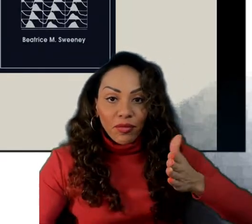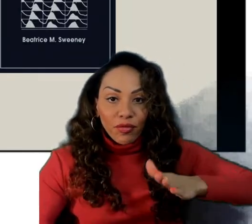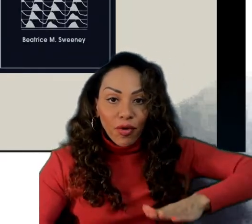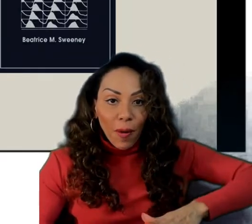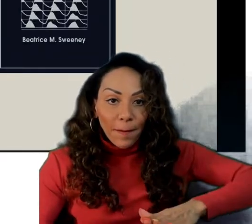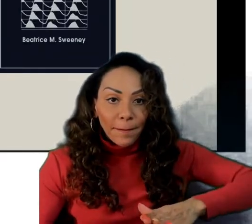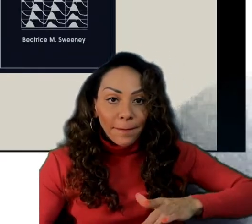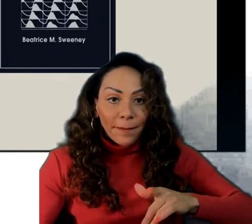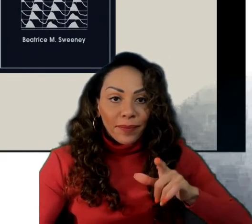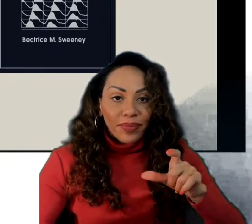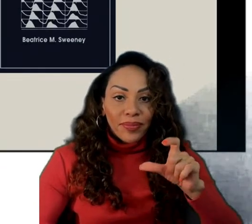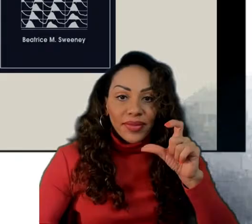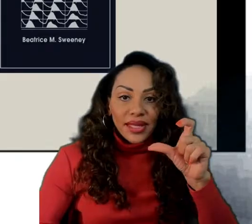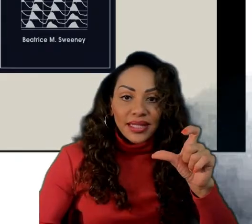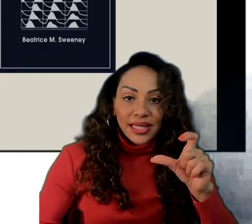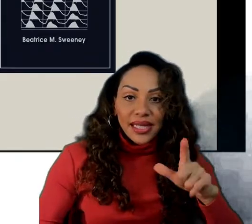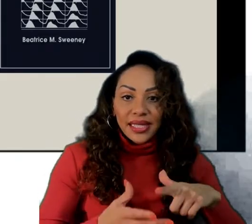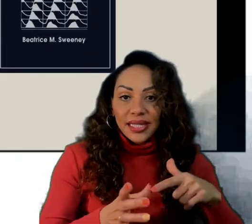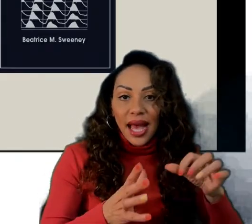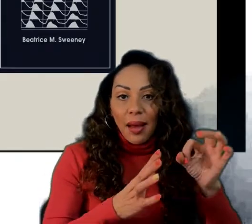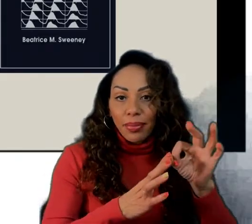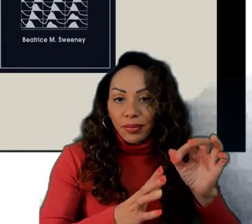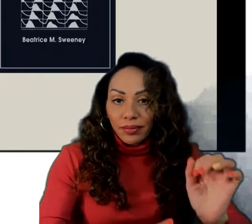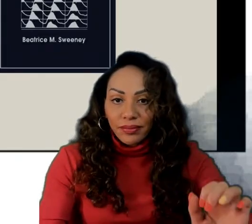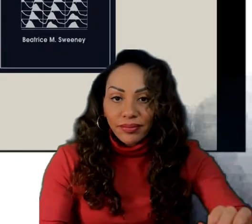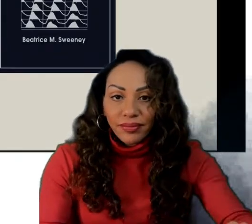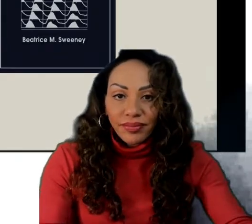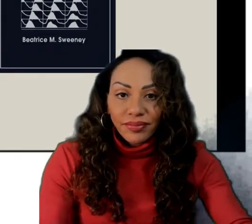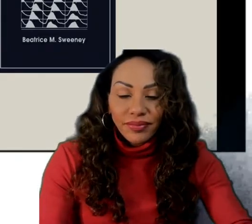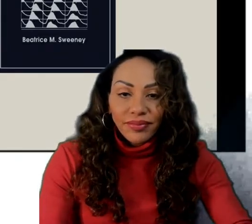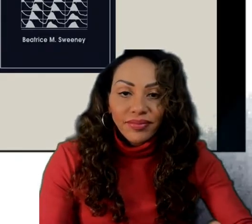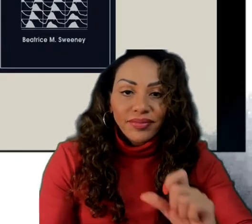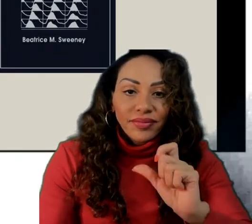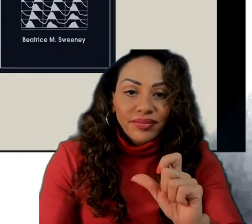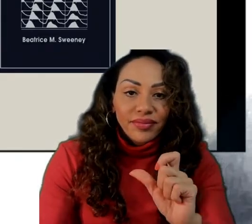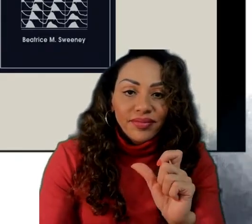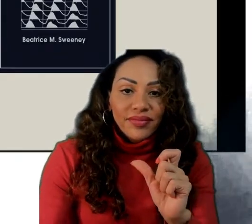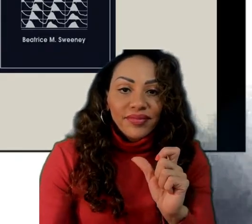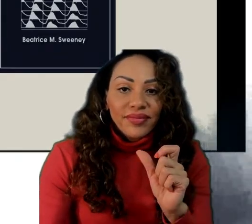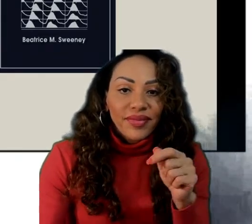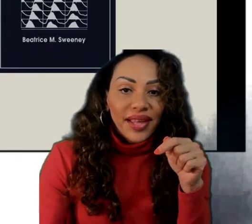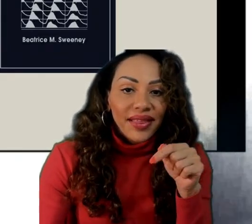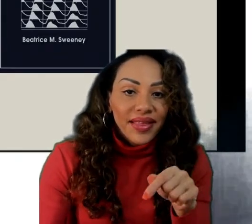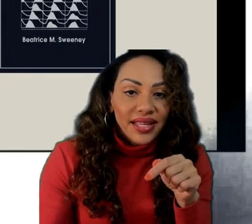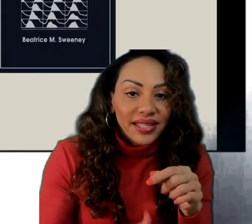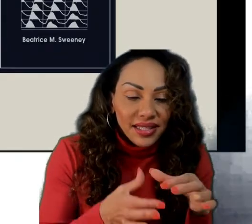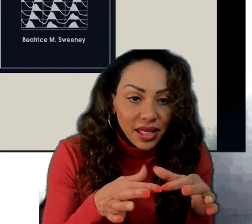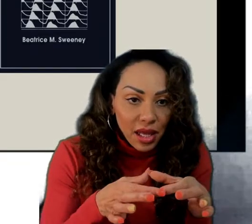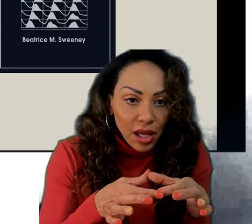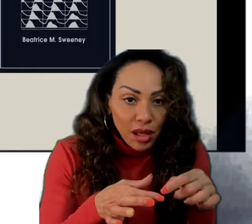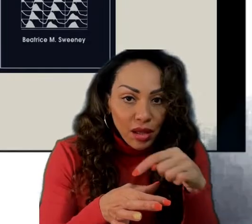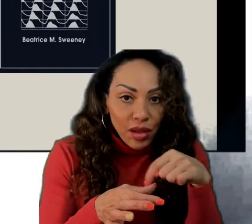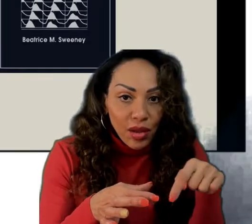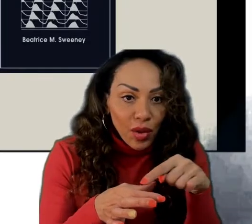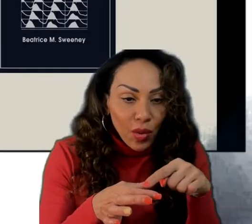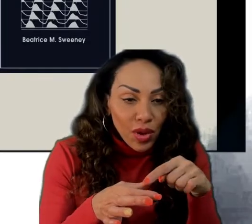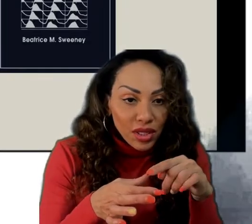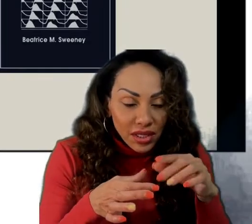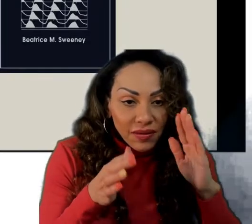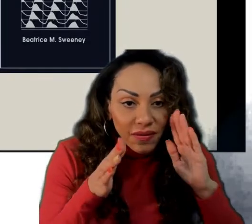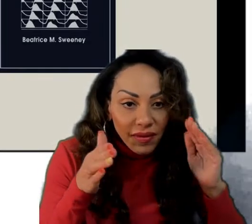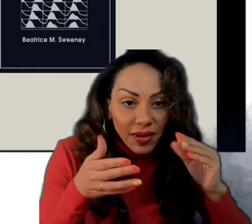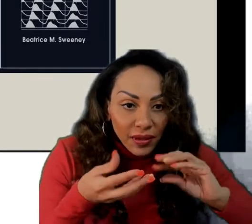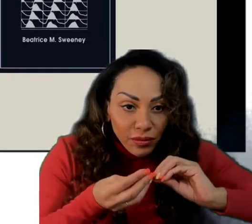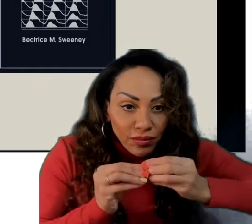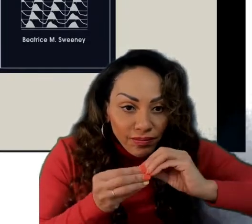And an interesting story about our particular culture was that it was isolated by Beatrice Sweeney